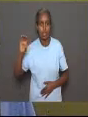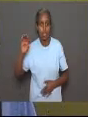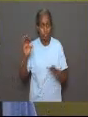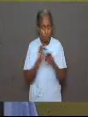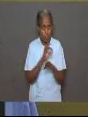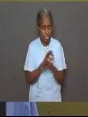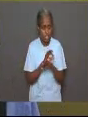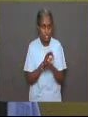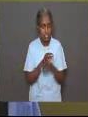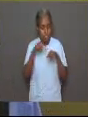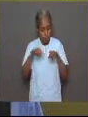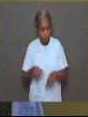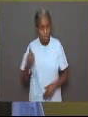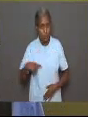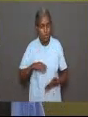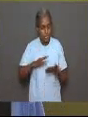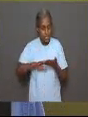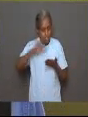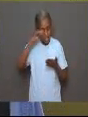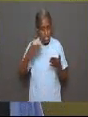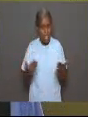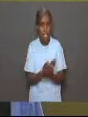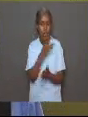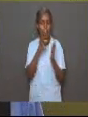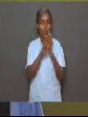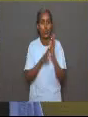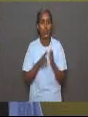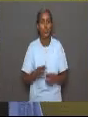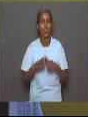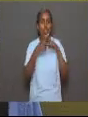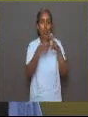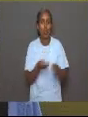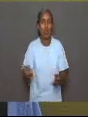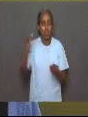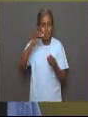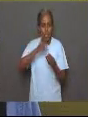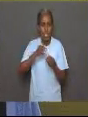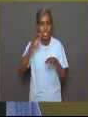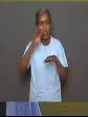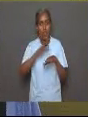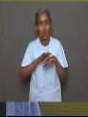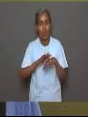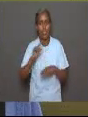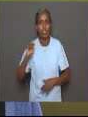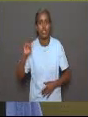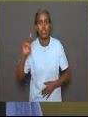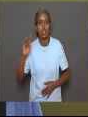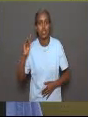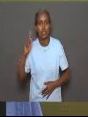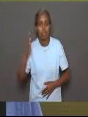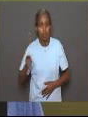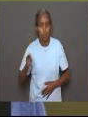Today, we will be starting a new unit called Further on Trigonometric